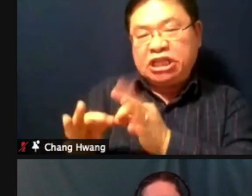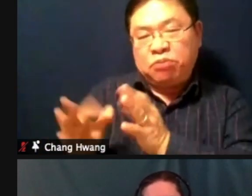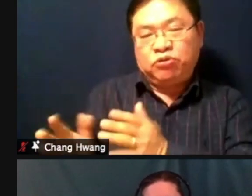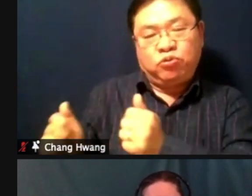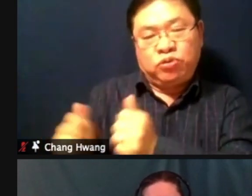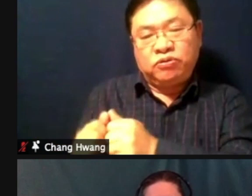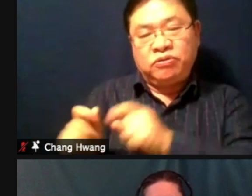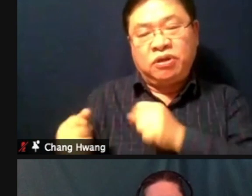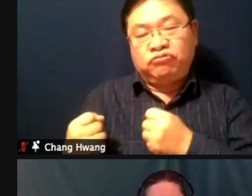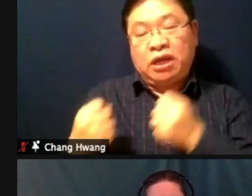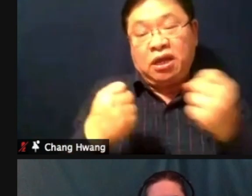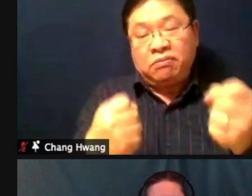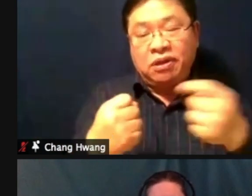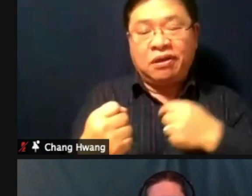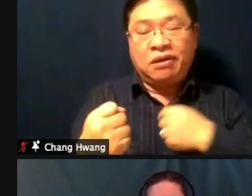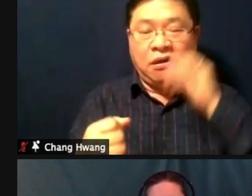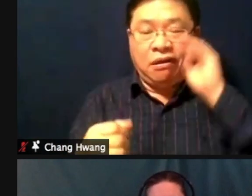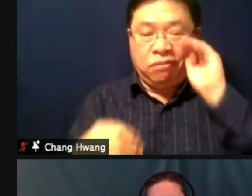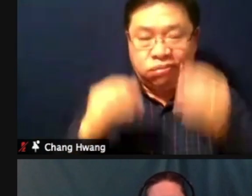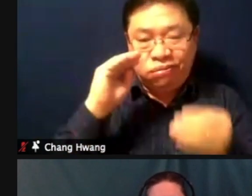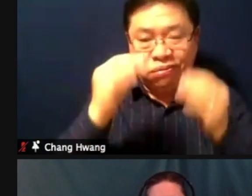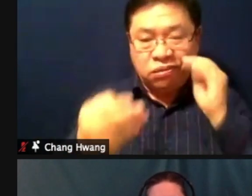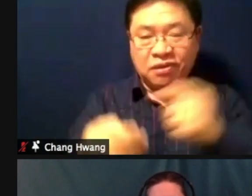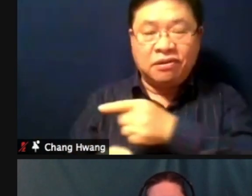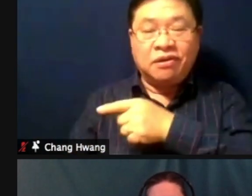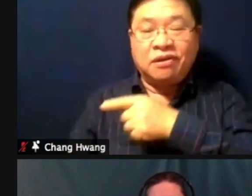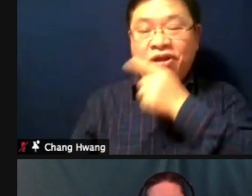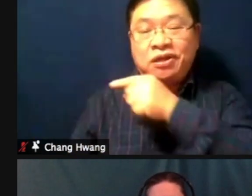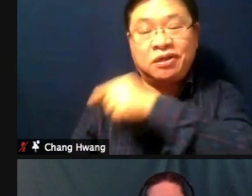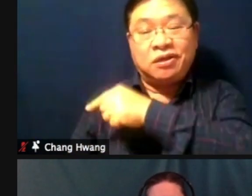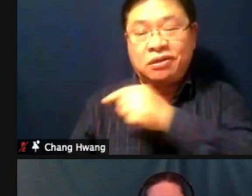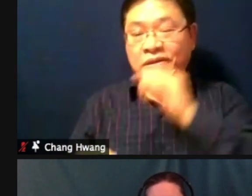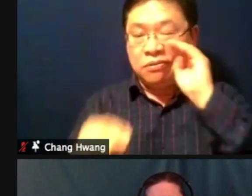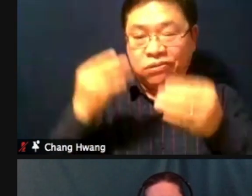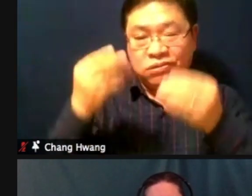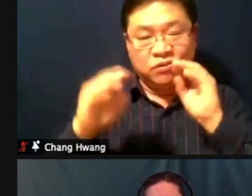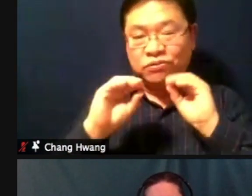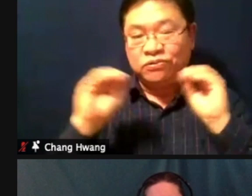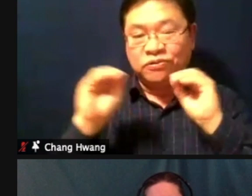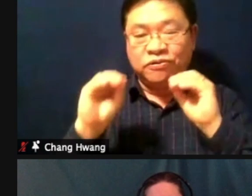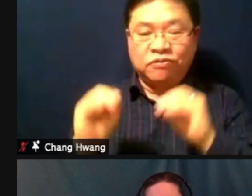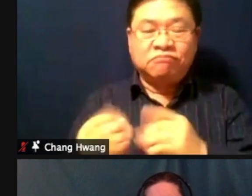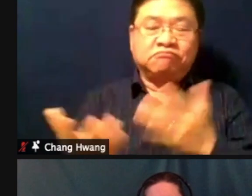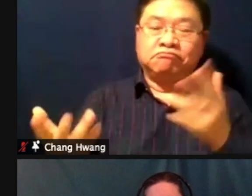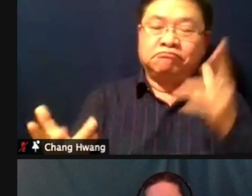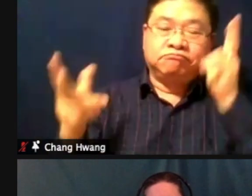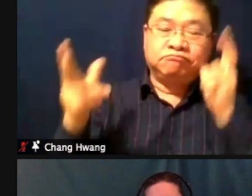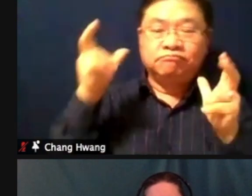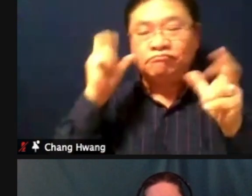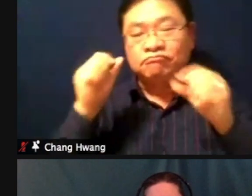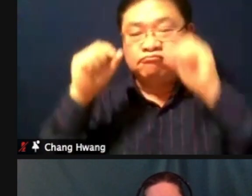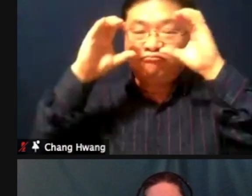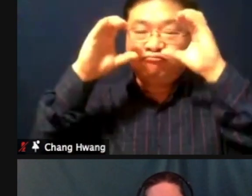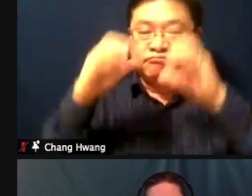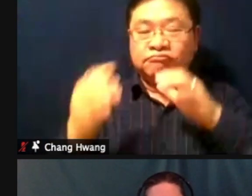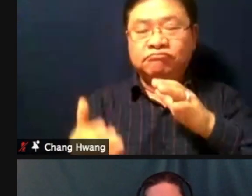neighbor, and they were an interpreter, and so they would drive with me sometimes. We talked about, you know, being sleepy while